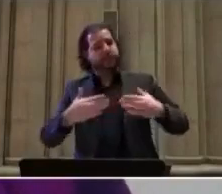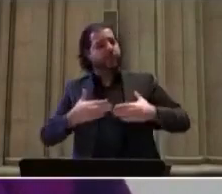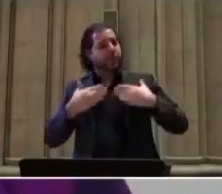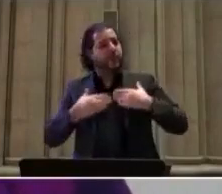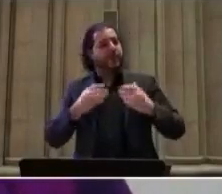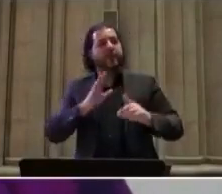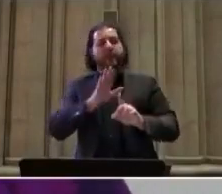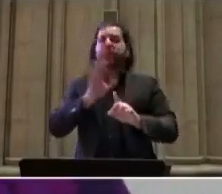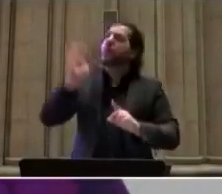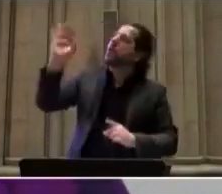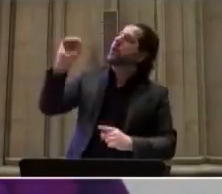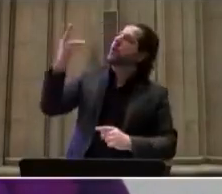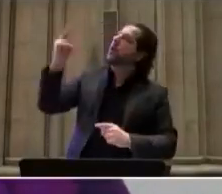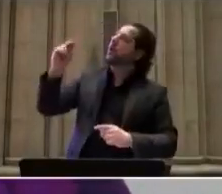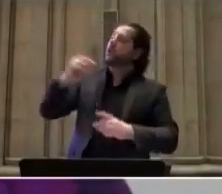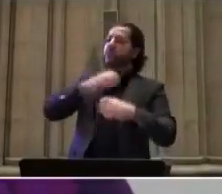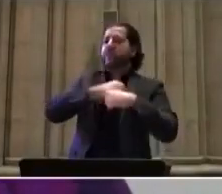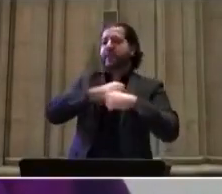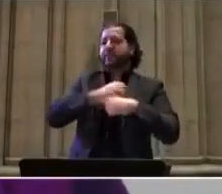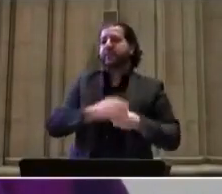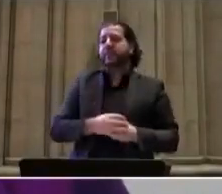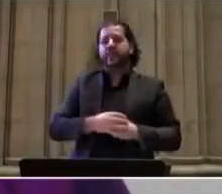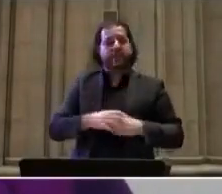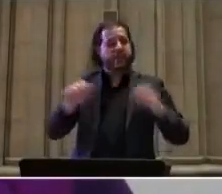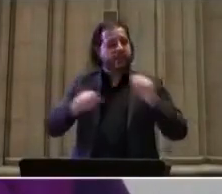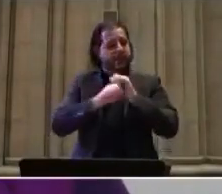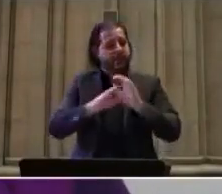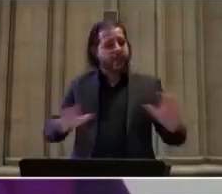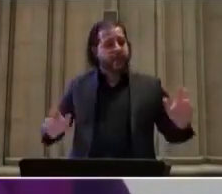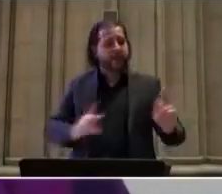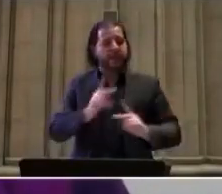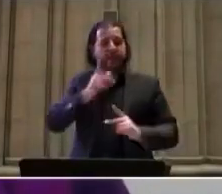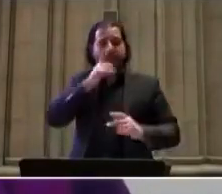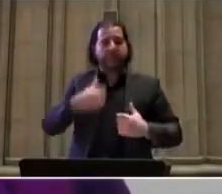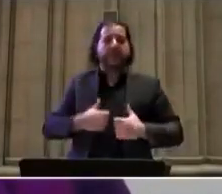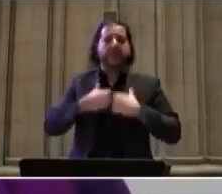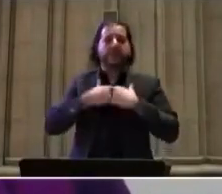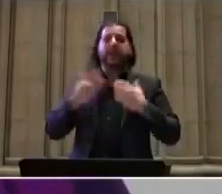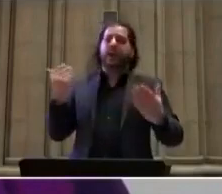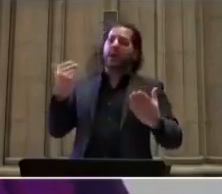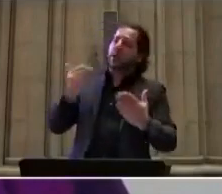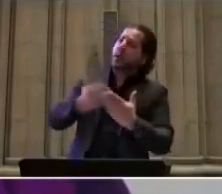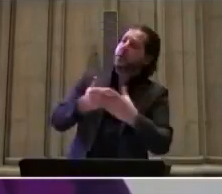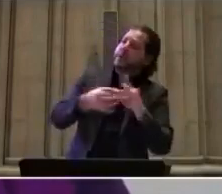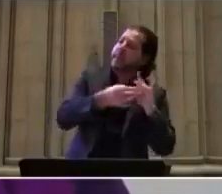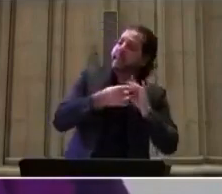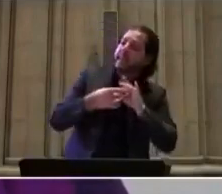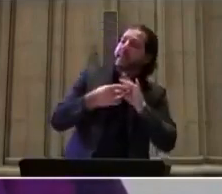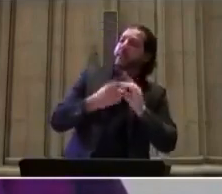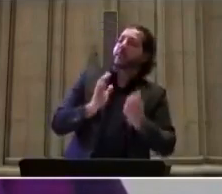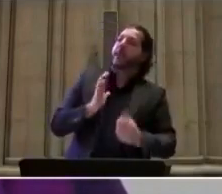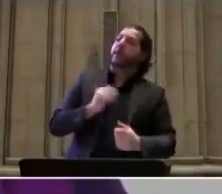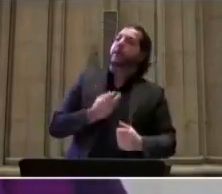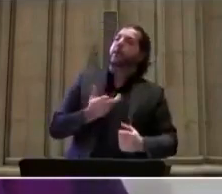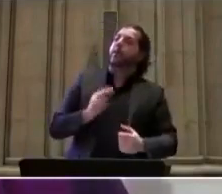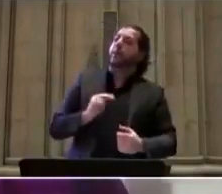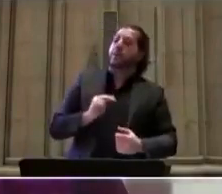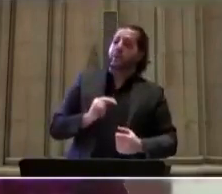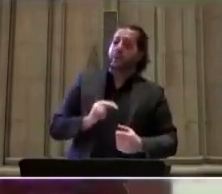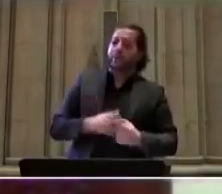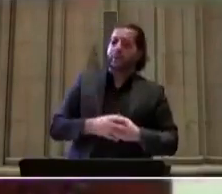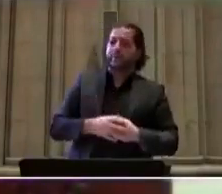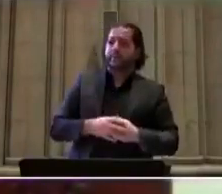your creation. Bless all whose lives are closely linked with ours.